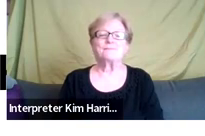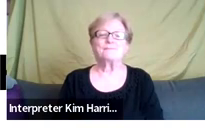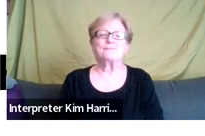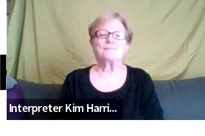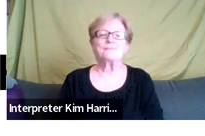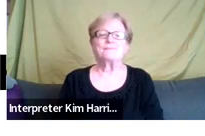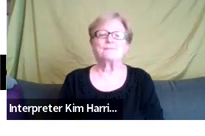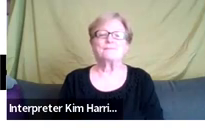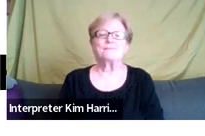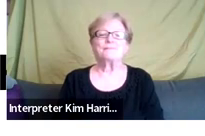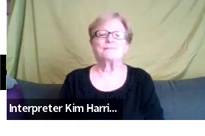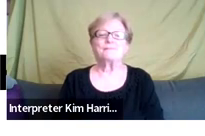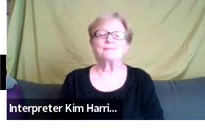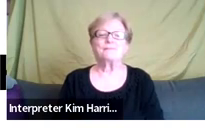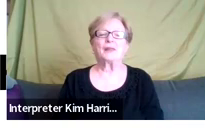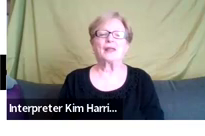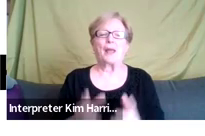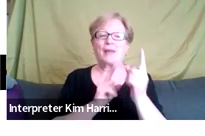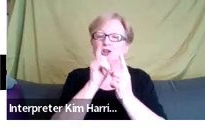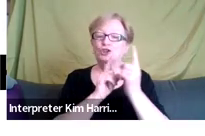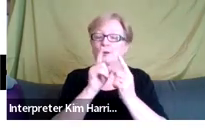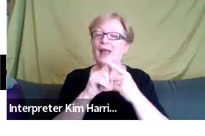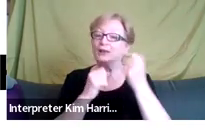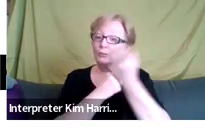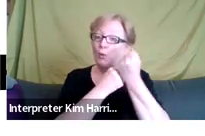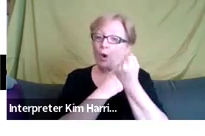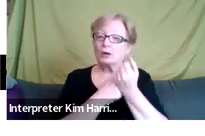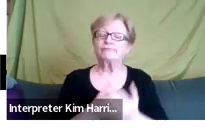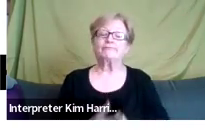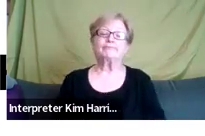In the chat, Rashira said mentorship and support.